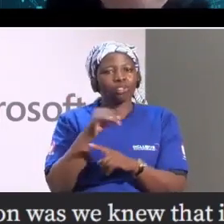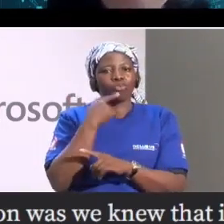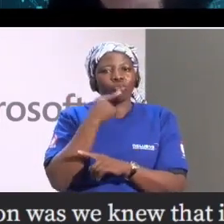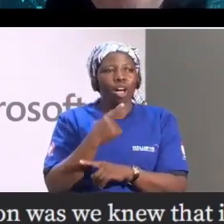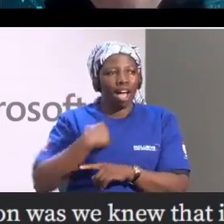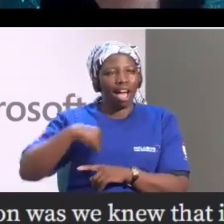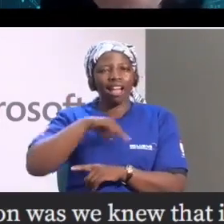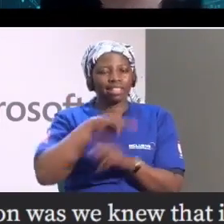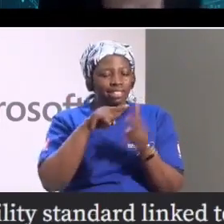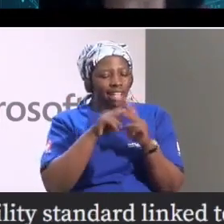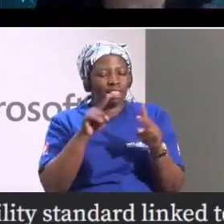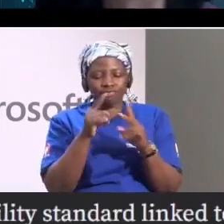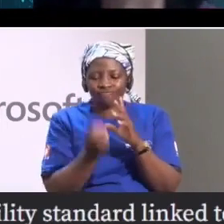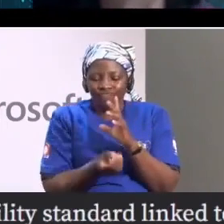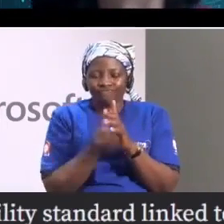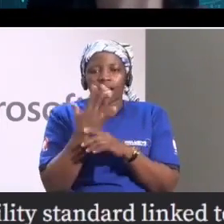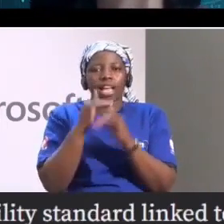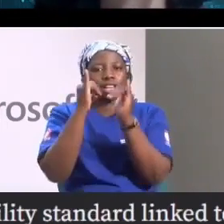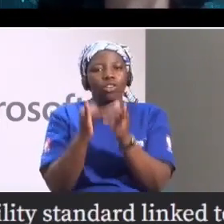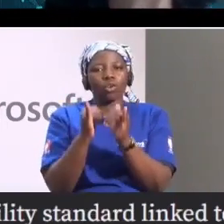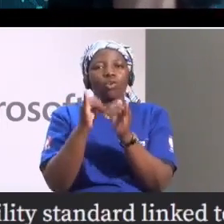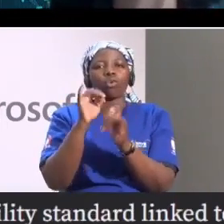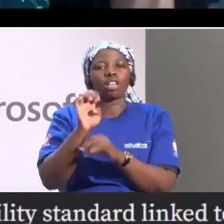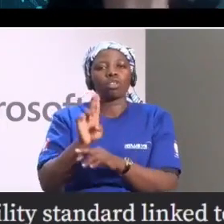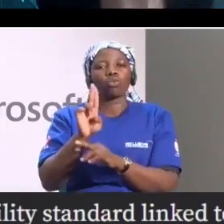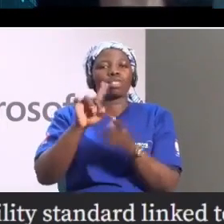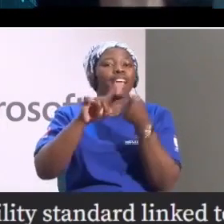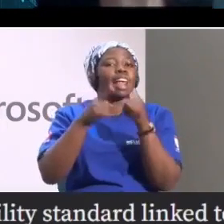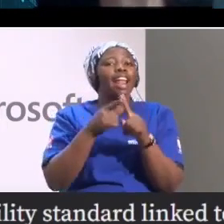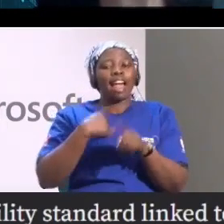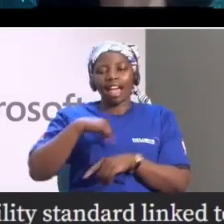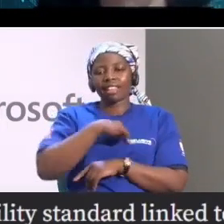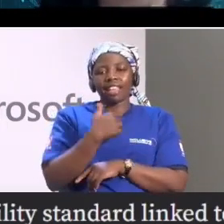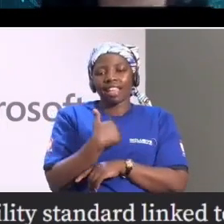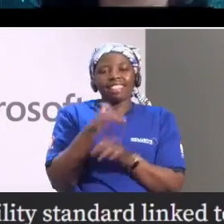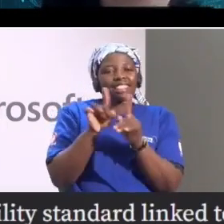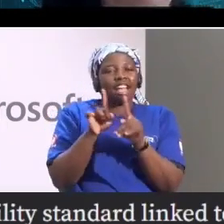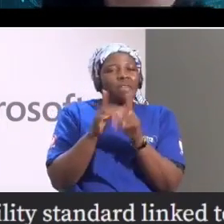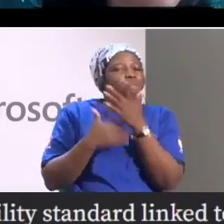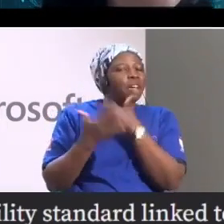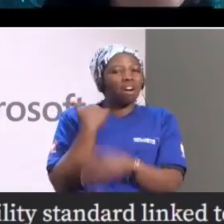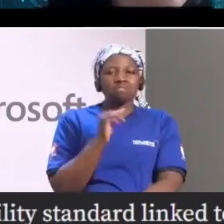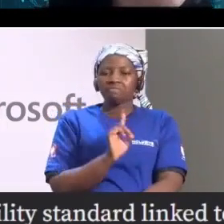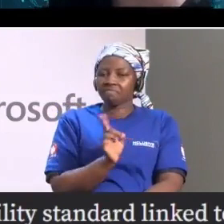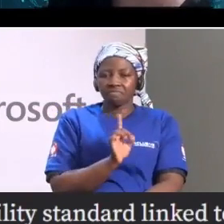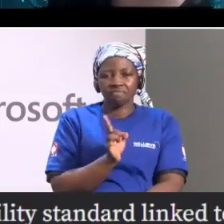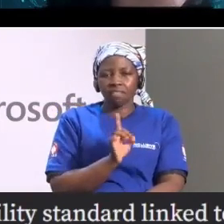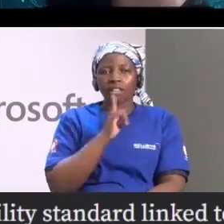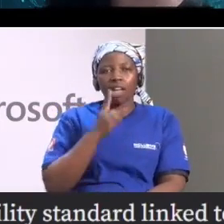we started creating a new European standard. We did not have such a thing in Europe before. So we